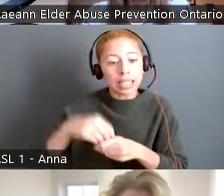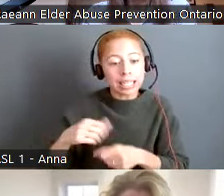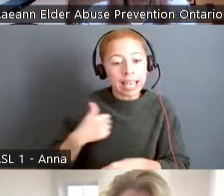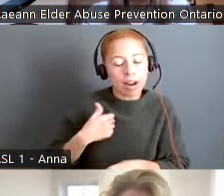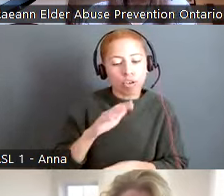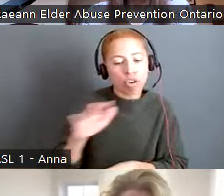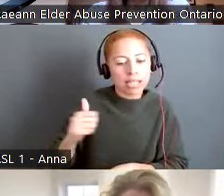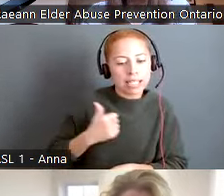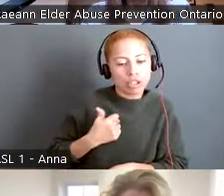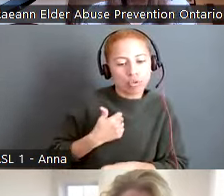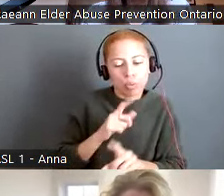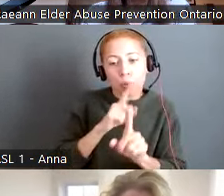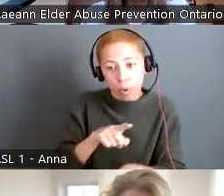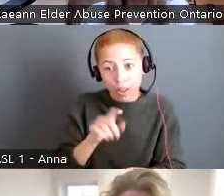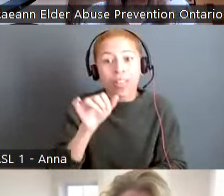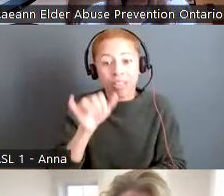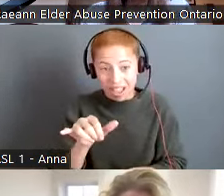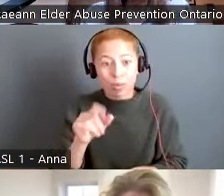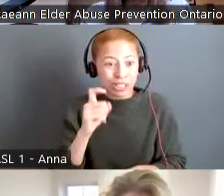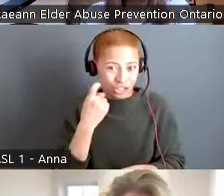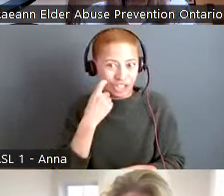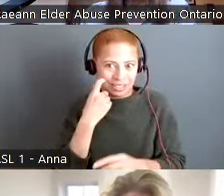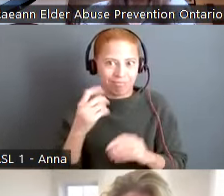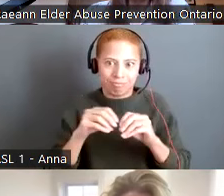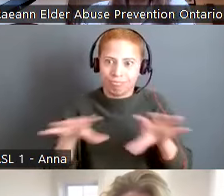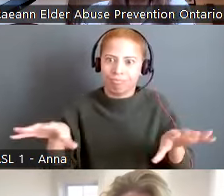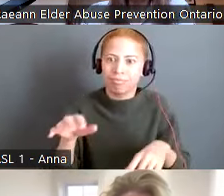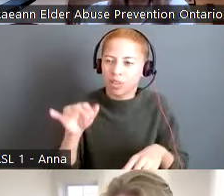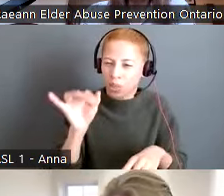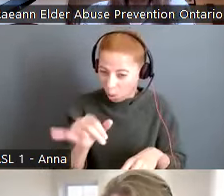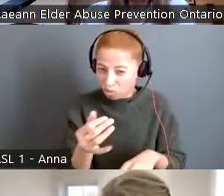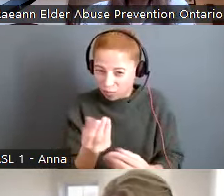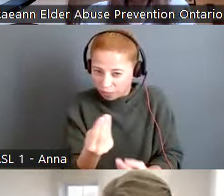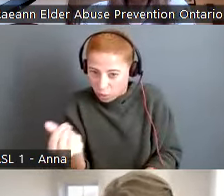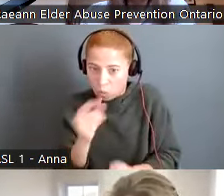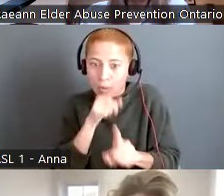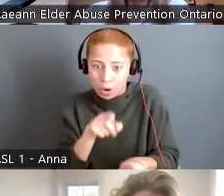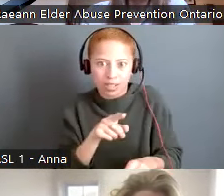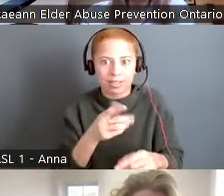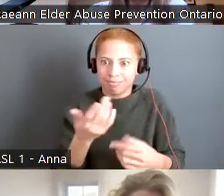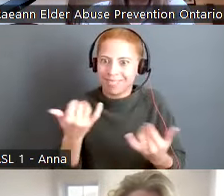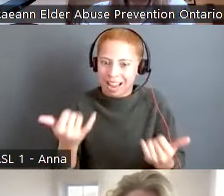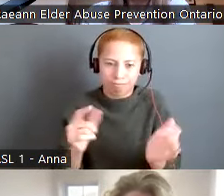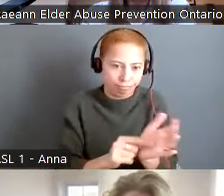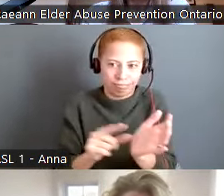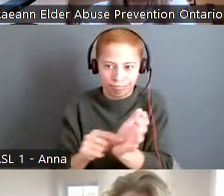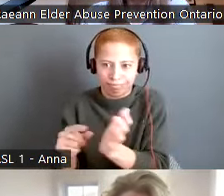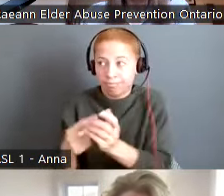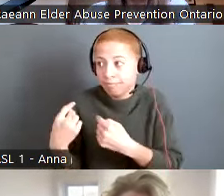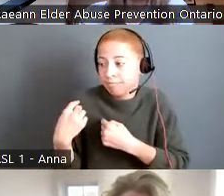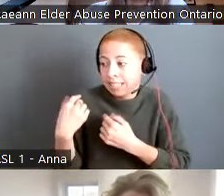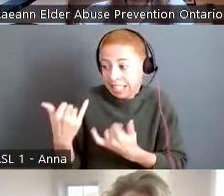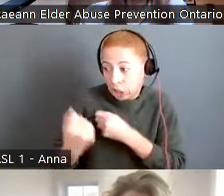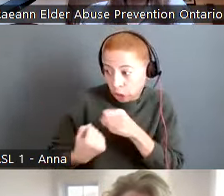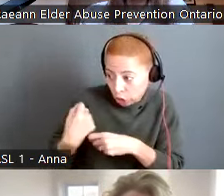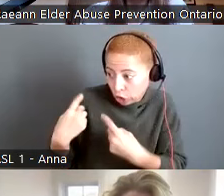that was released. All these reports have been released just this past year, and many just in the past months. So we're hoping